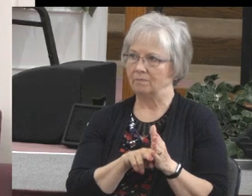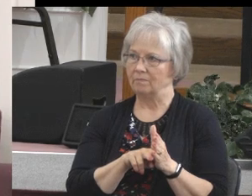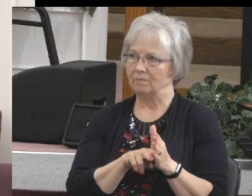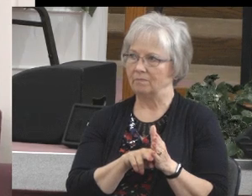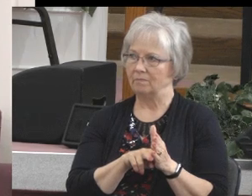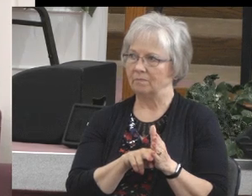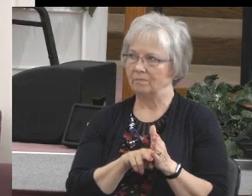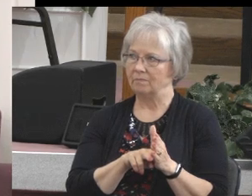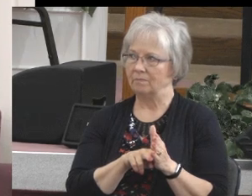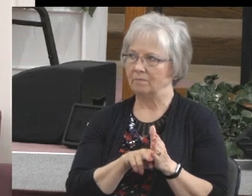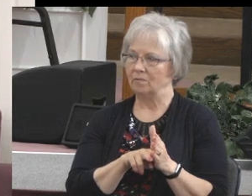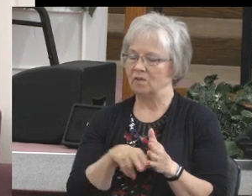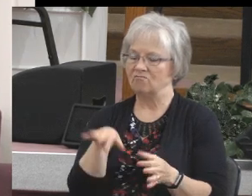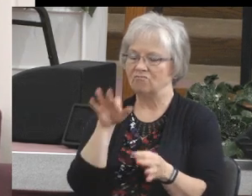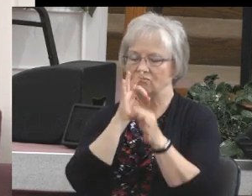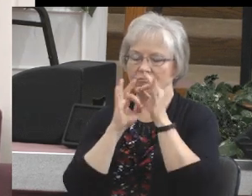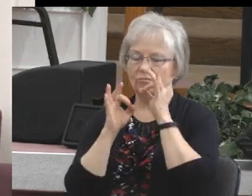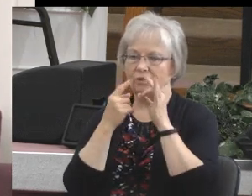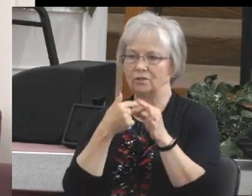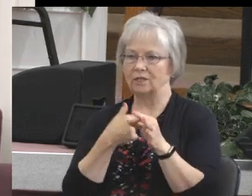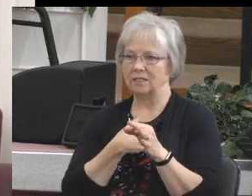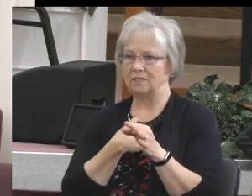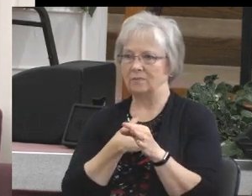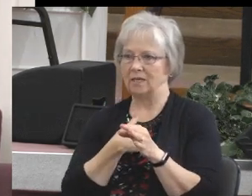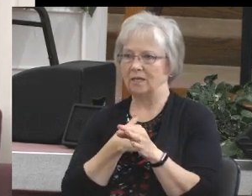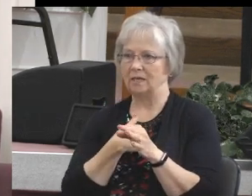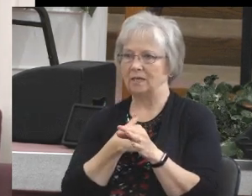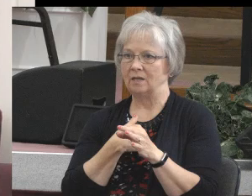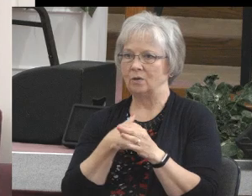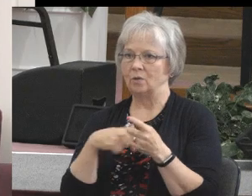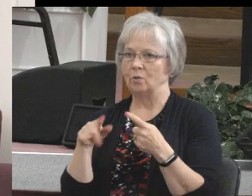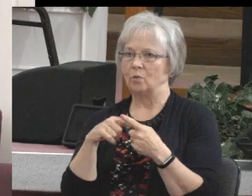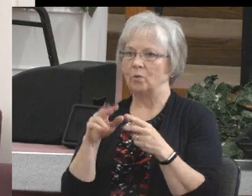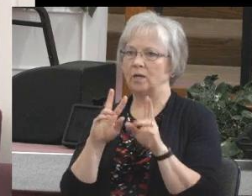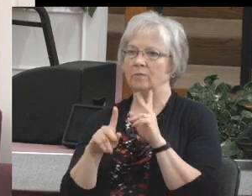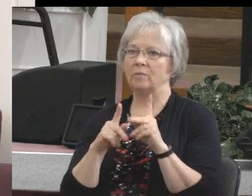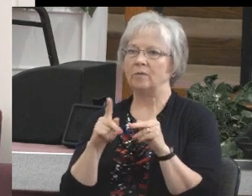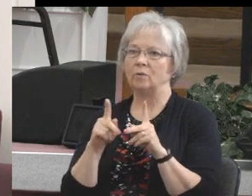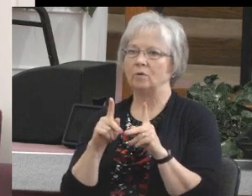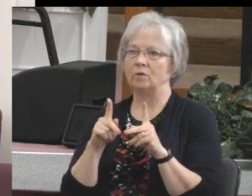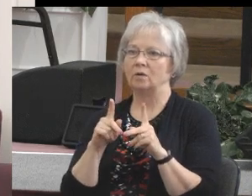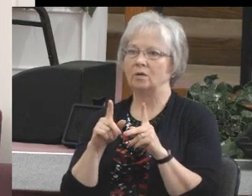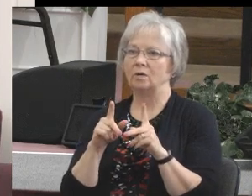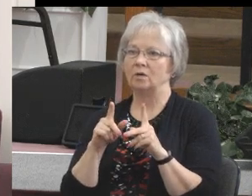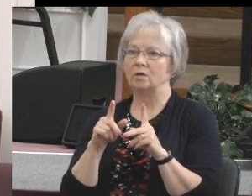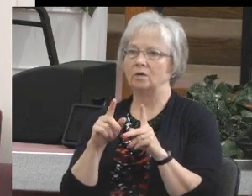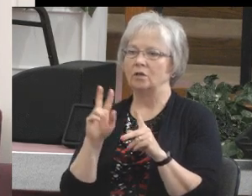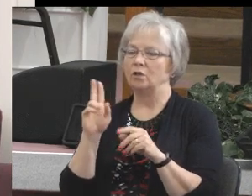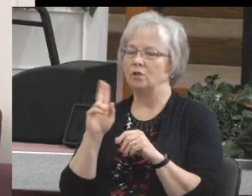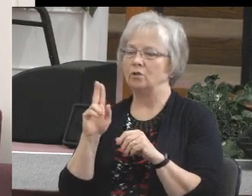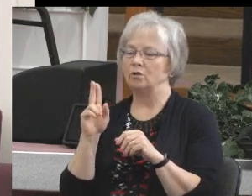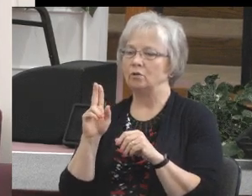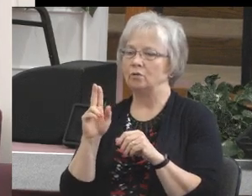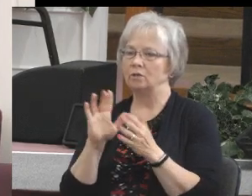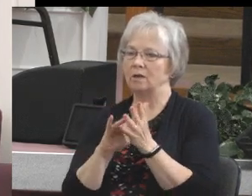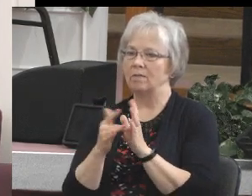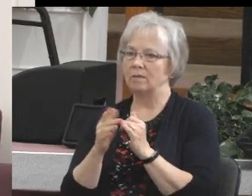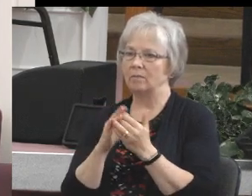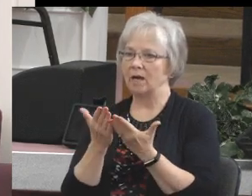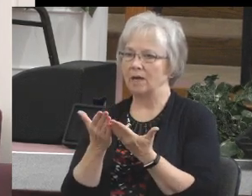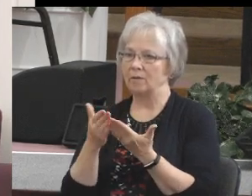And it frustrates me to no end as people misuse Scripture to attack in that way.